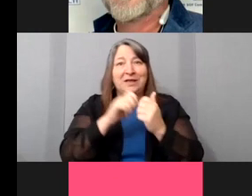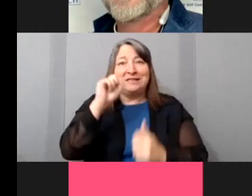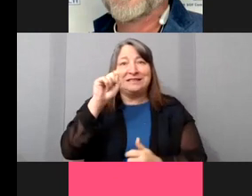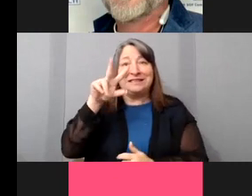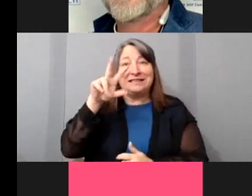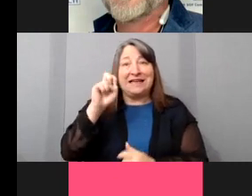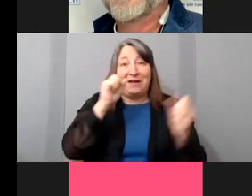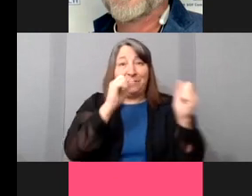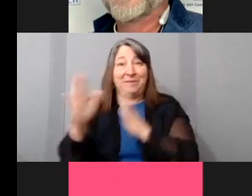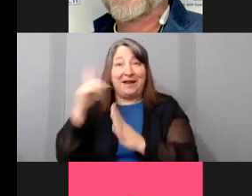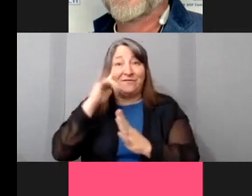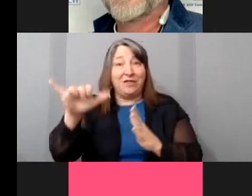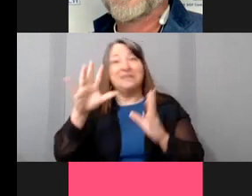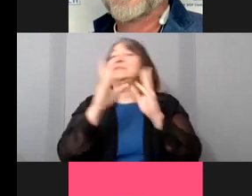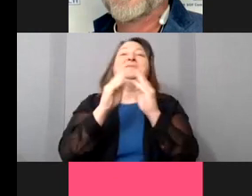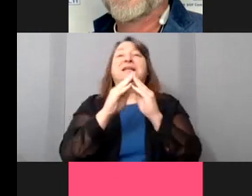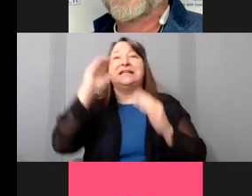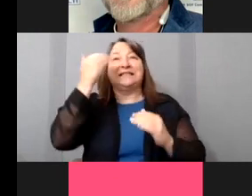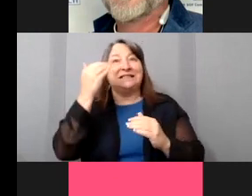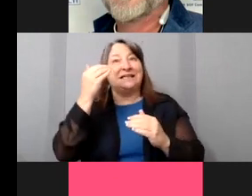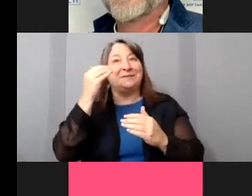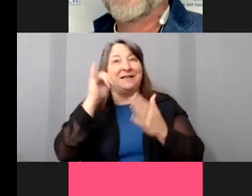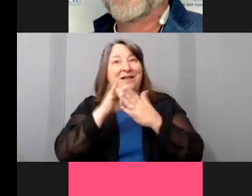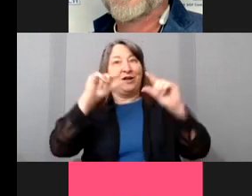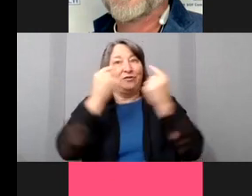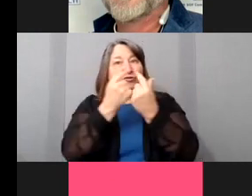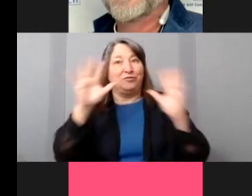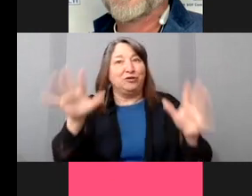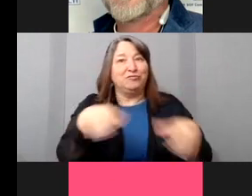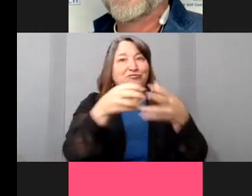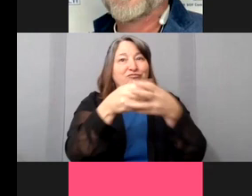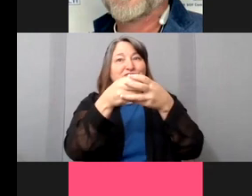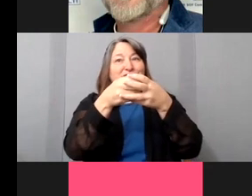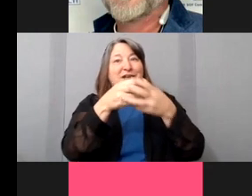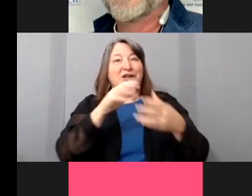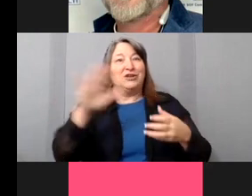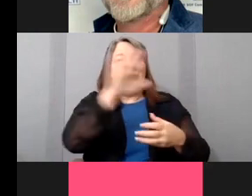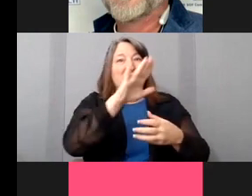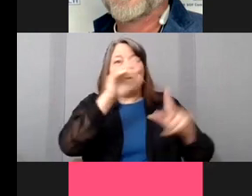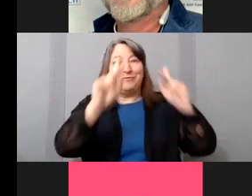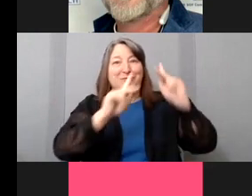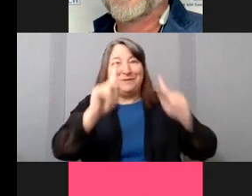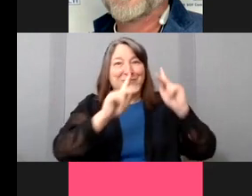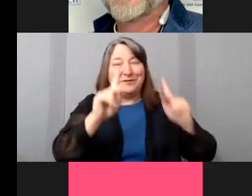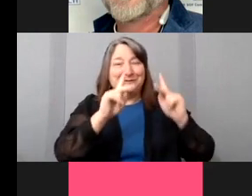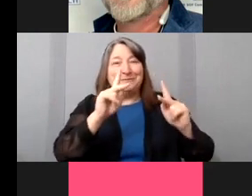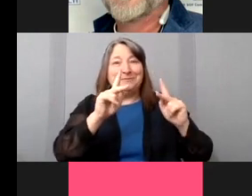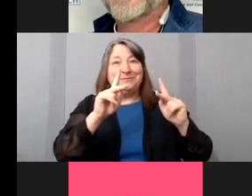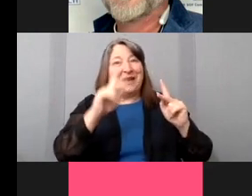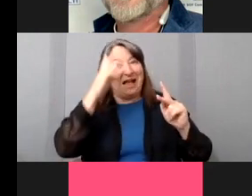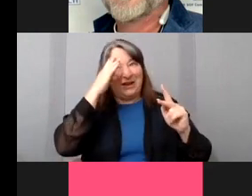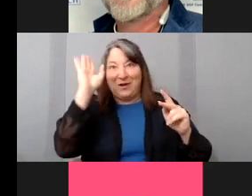sure seems like the network that you all put together, your community of practice that you have, I know a lot of that wasn't